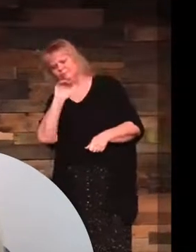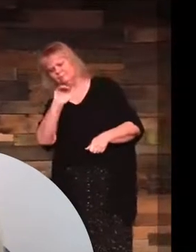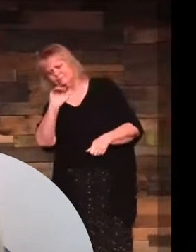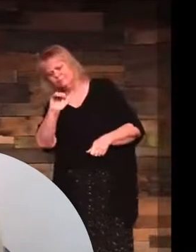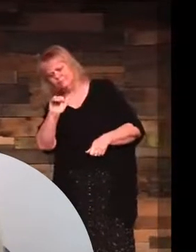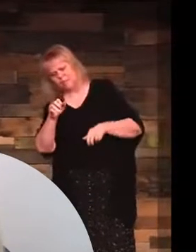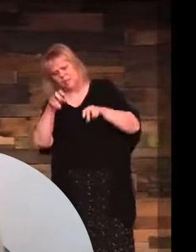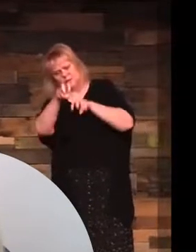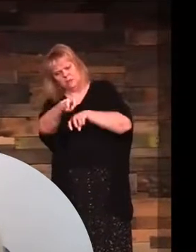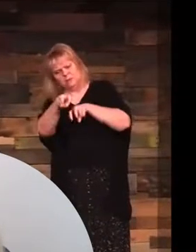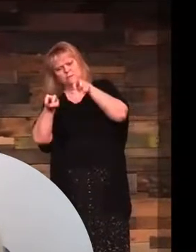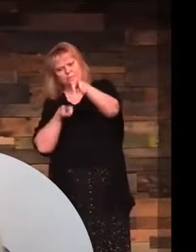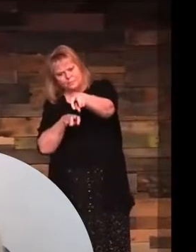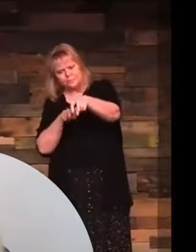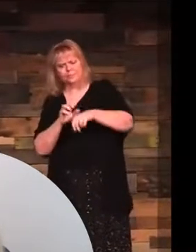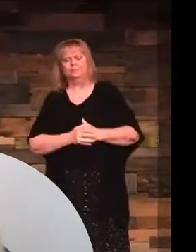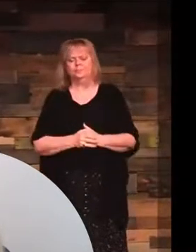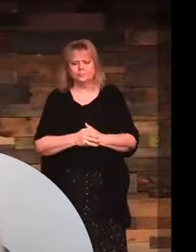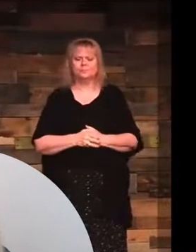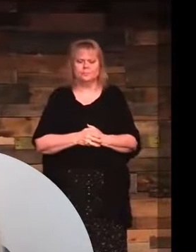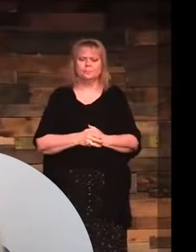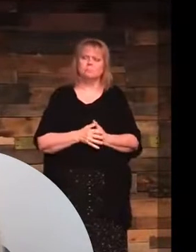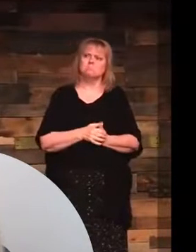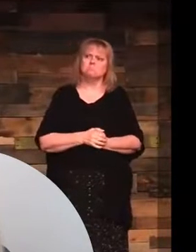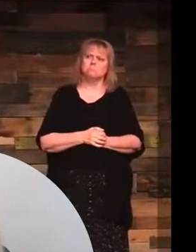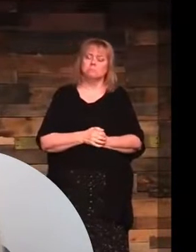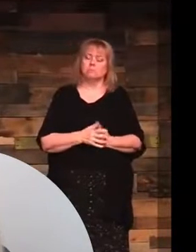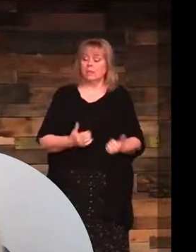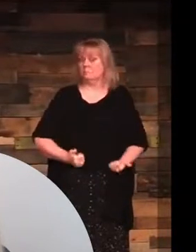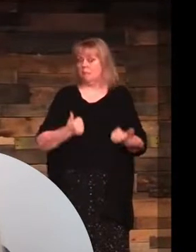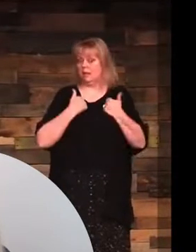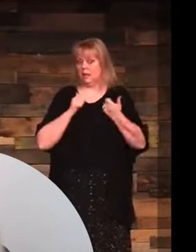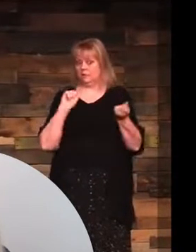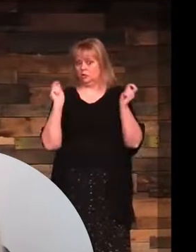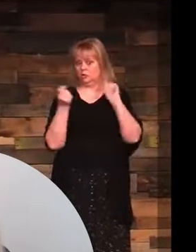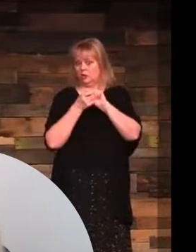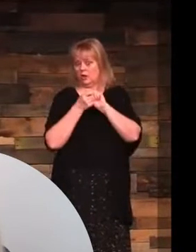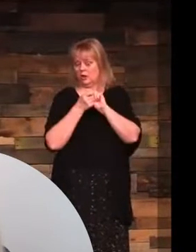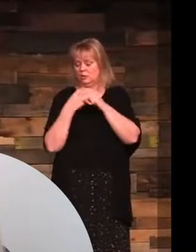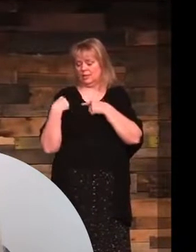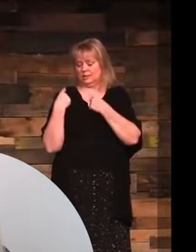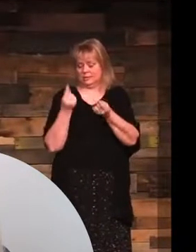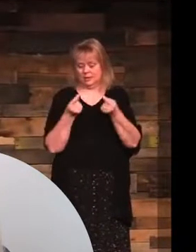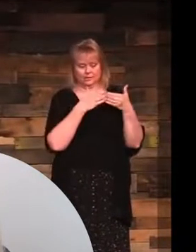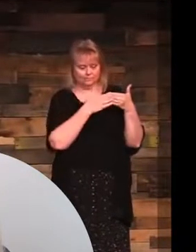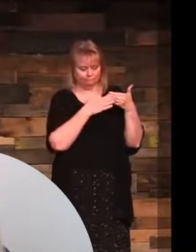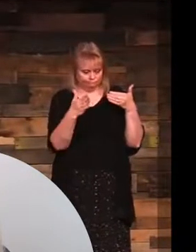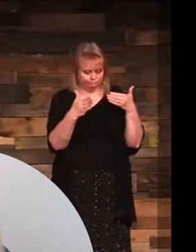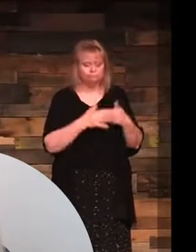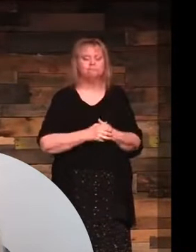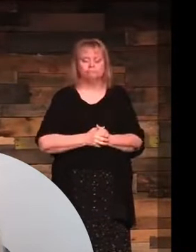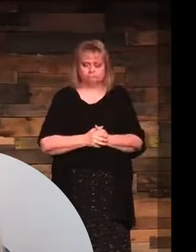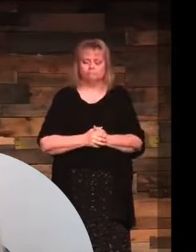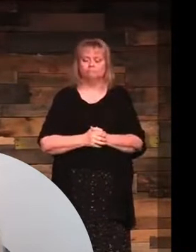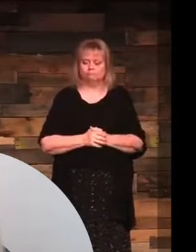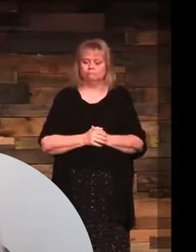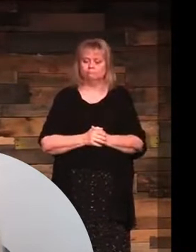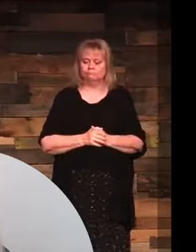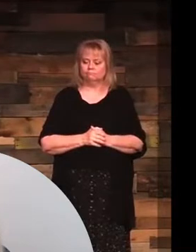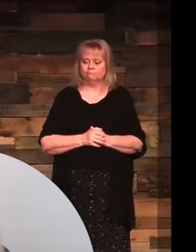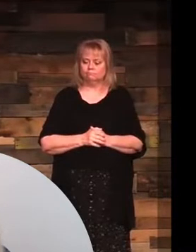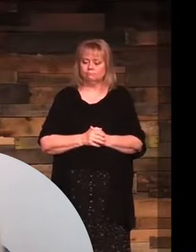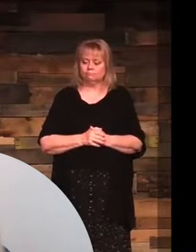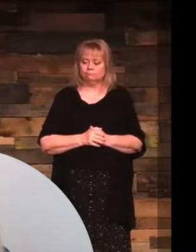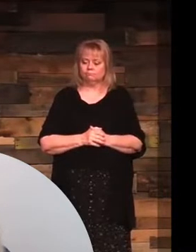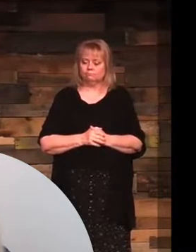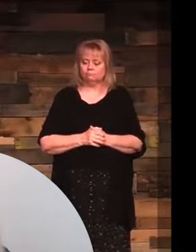places. But life has never been the same since I said yes. When I had